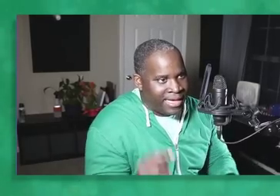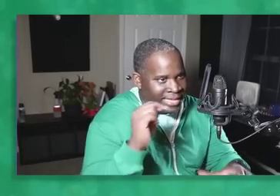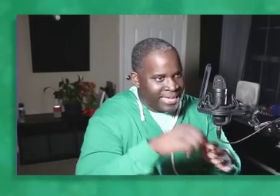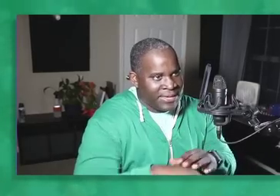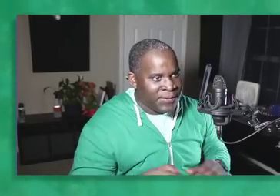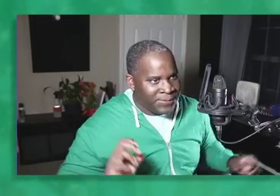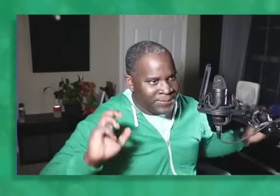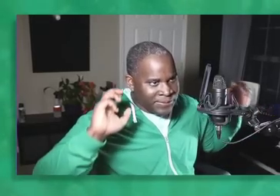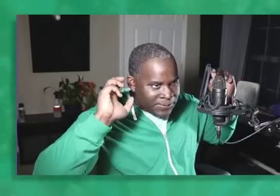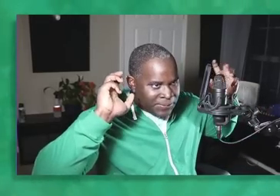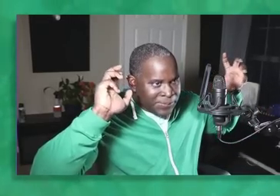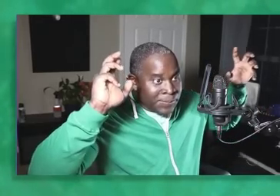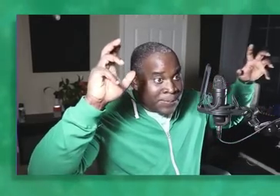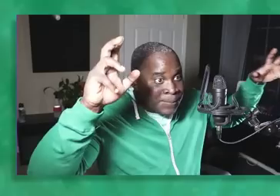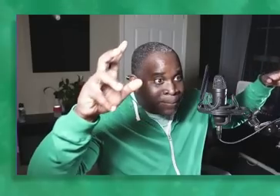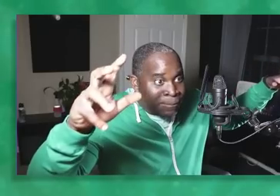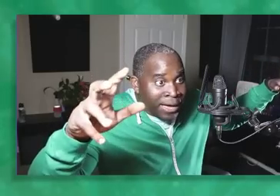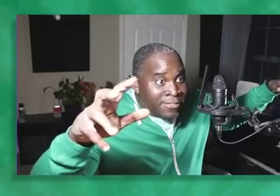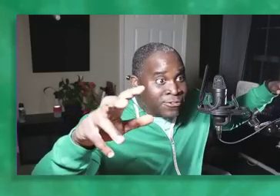I killed